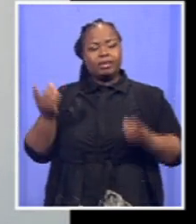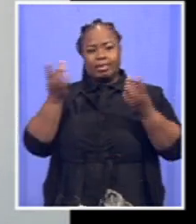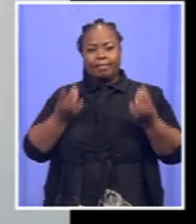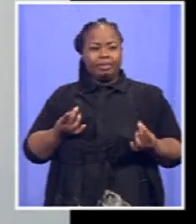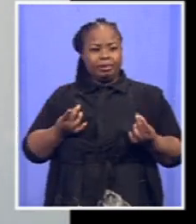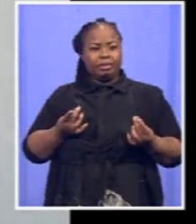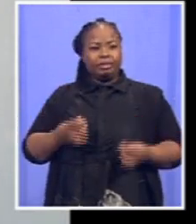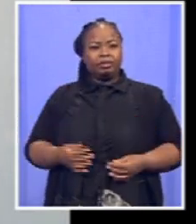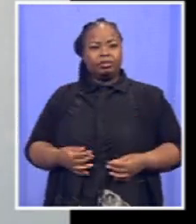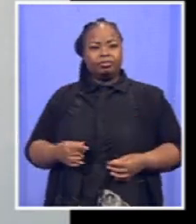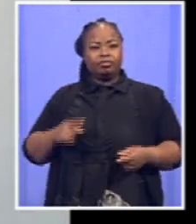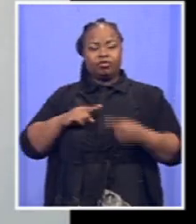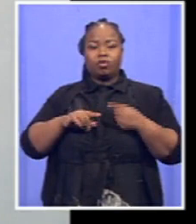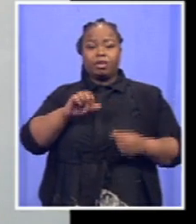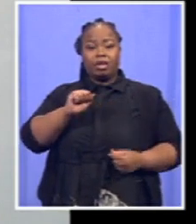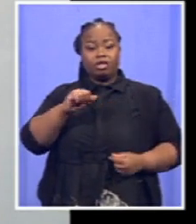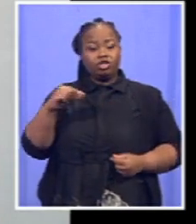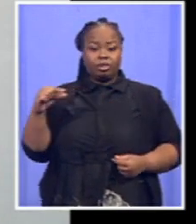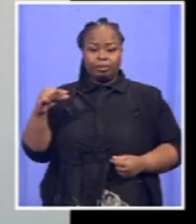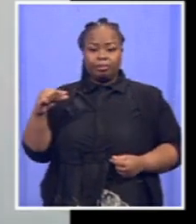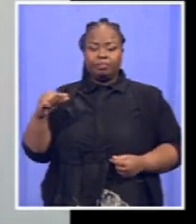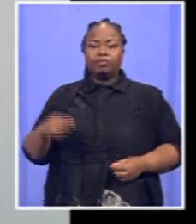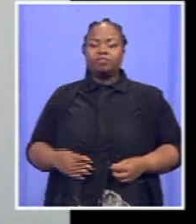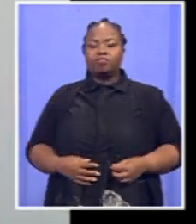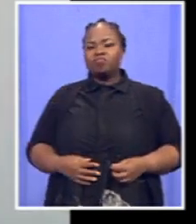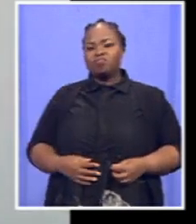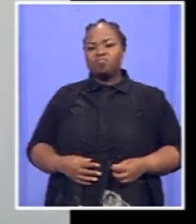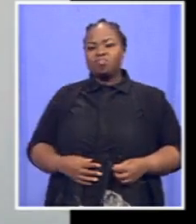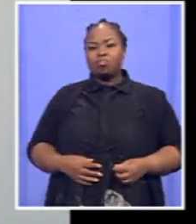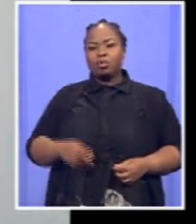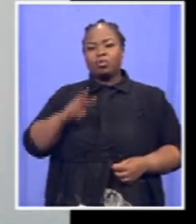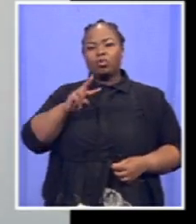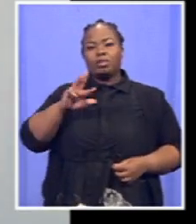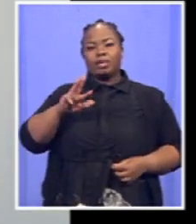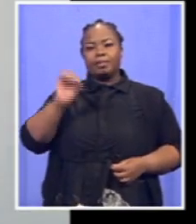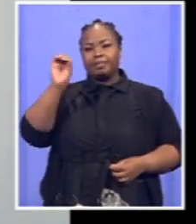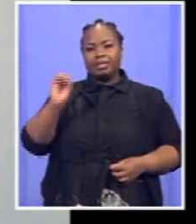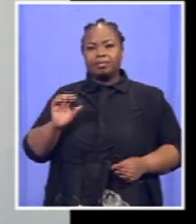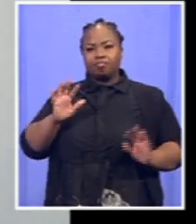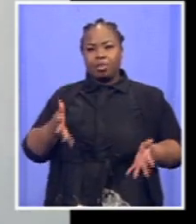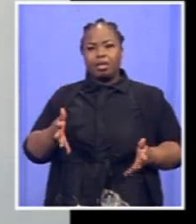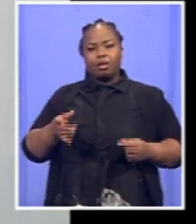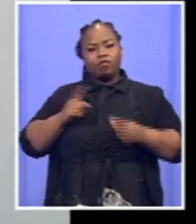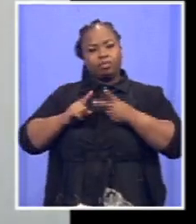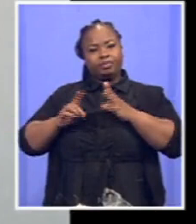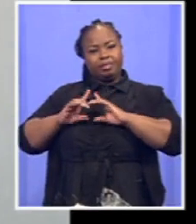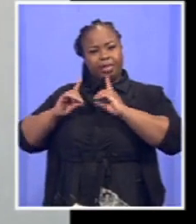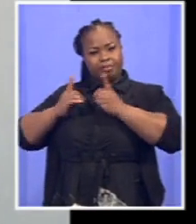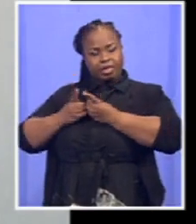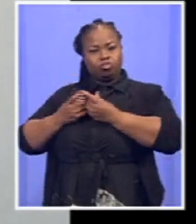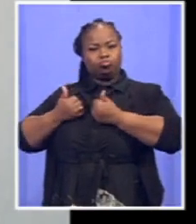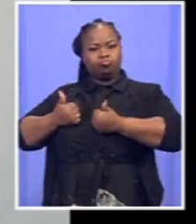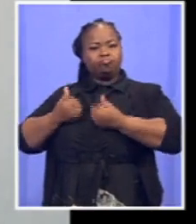statistics, according to the AG, only 29% of the departments are in a